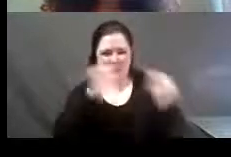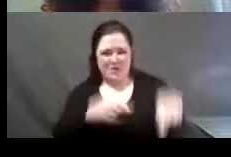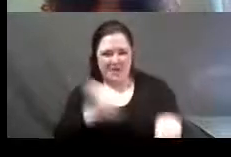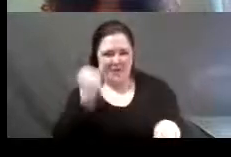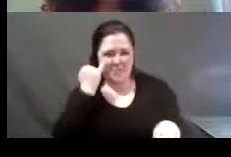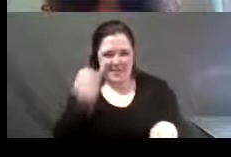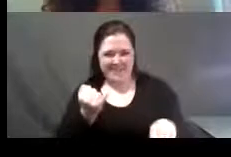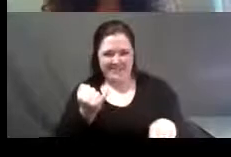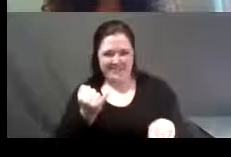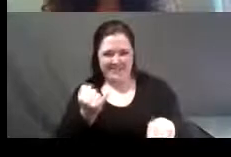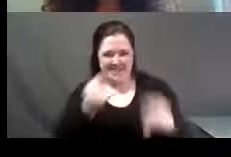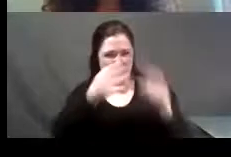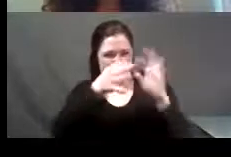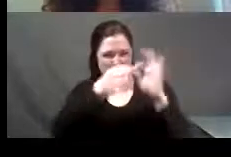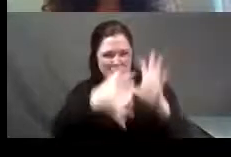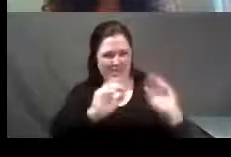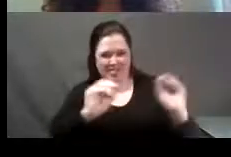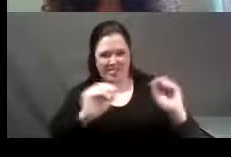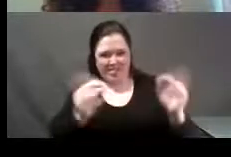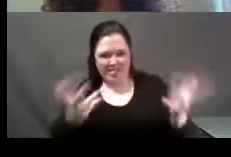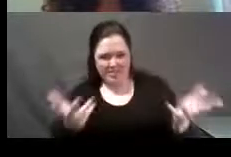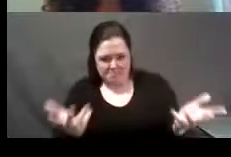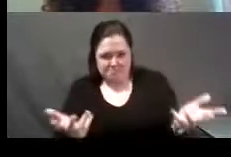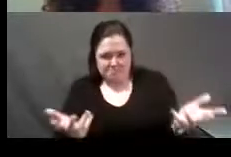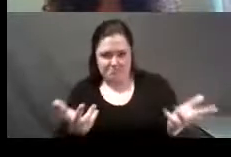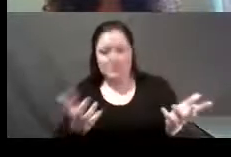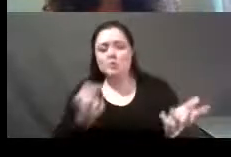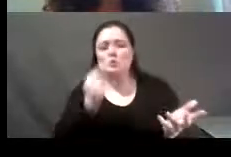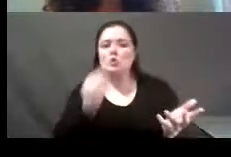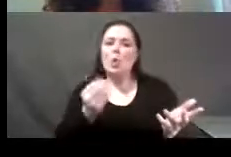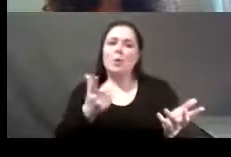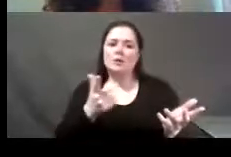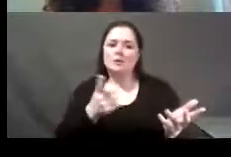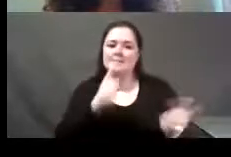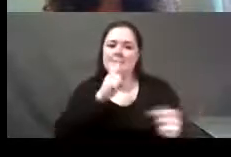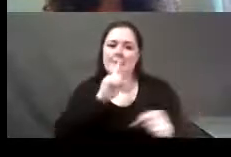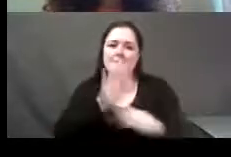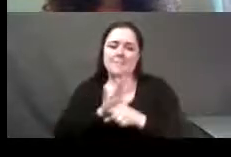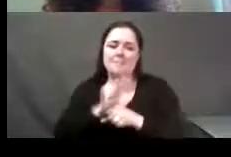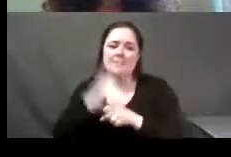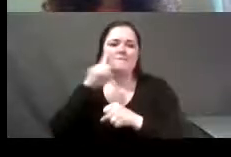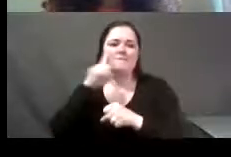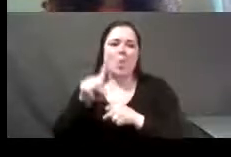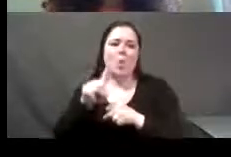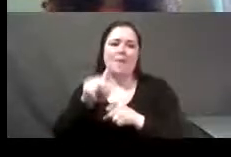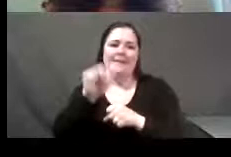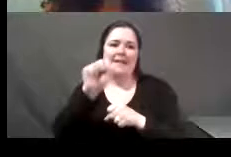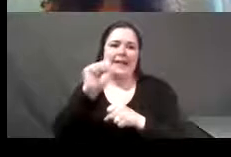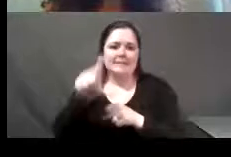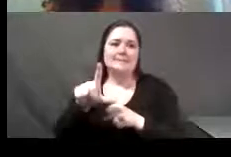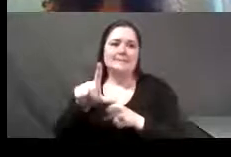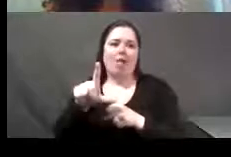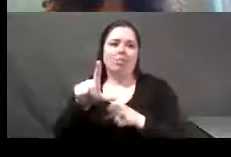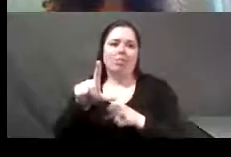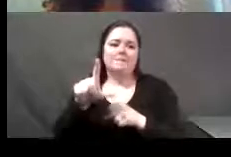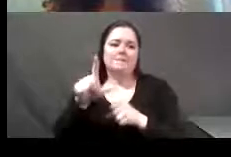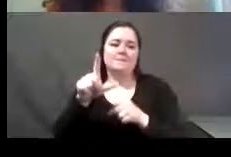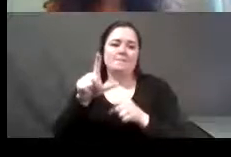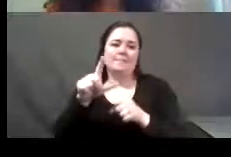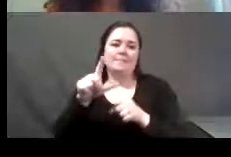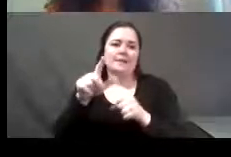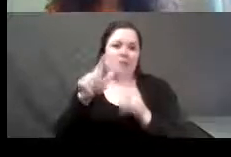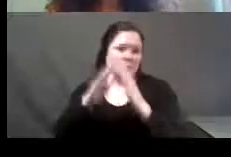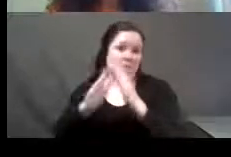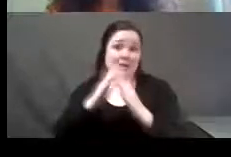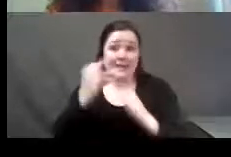to interpret for you? So it's just a commitment to the community as well, where if you have